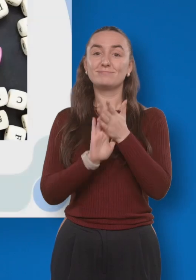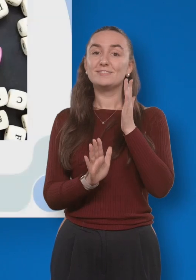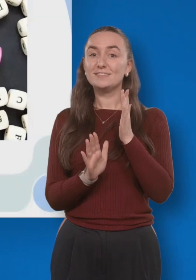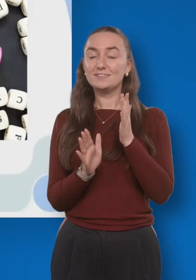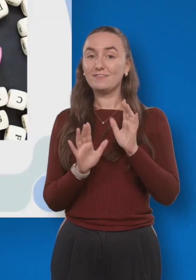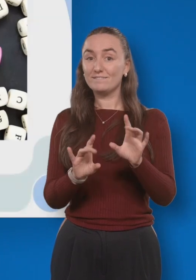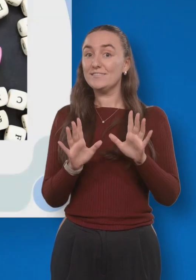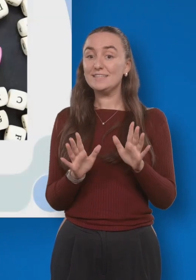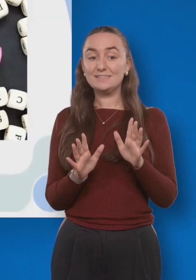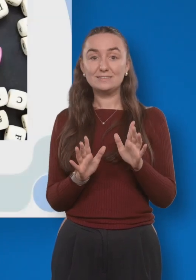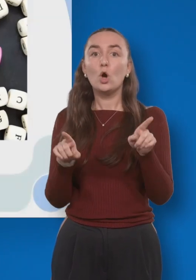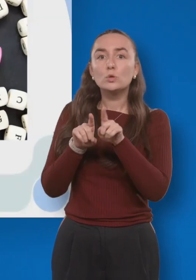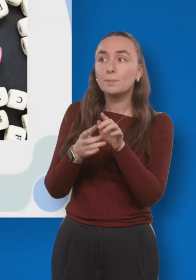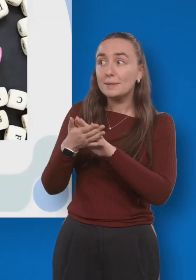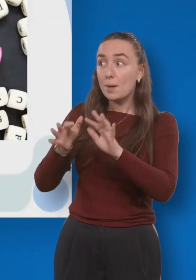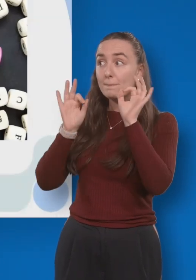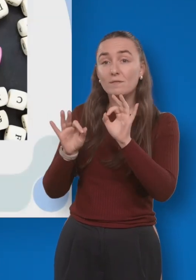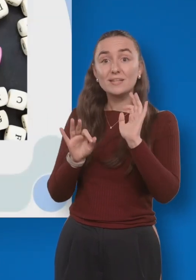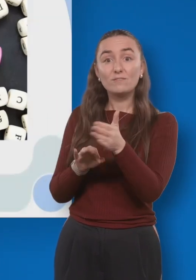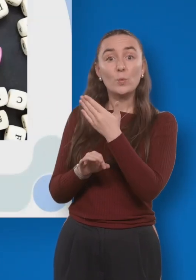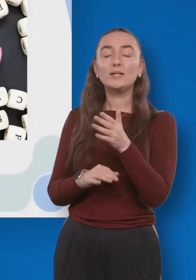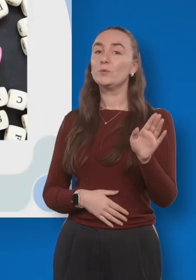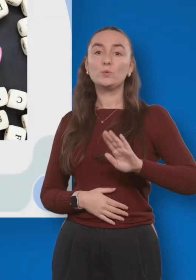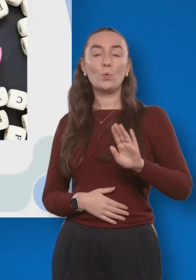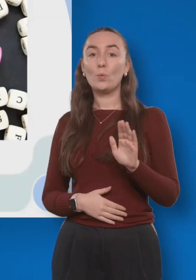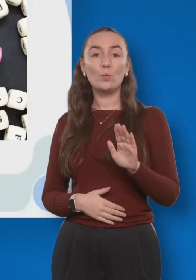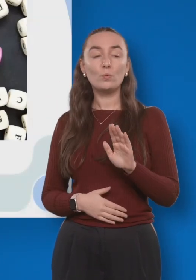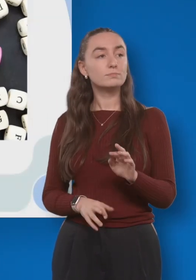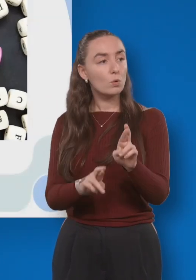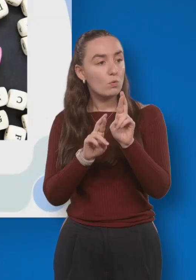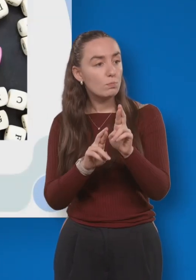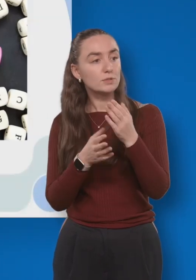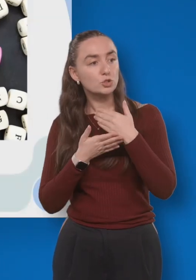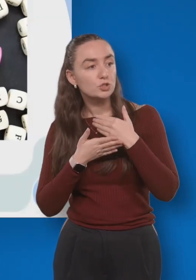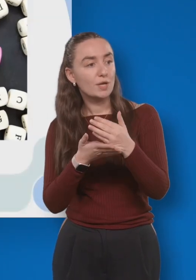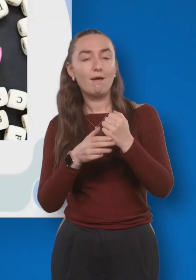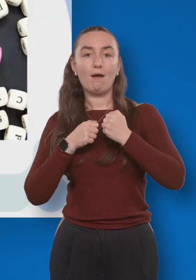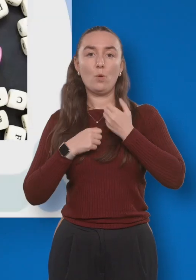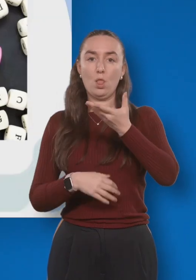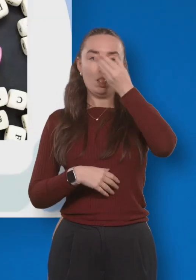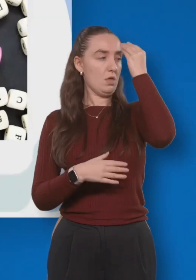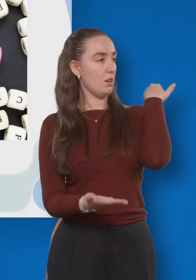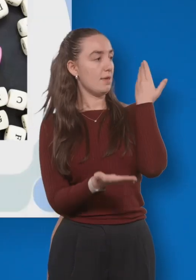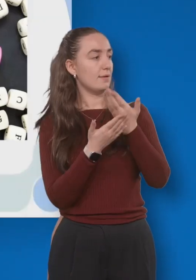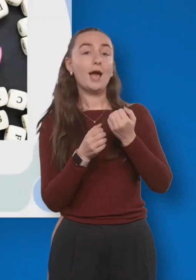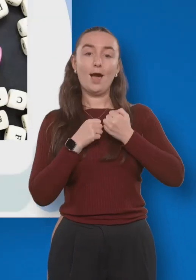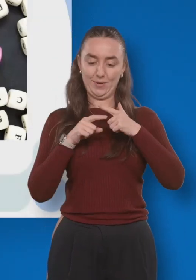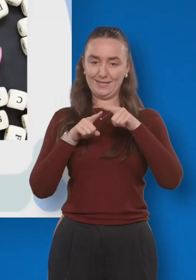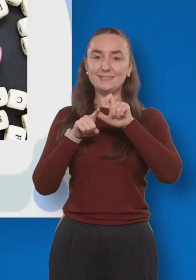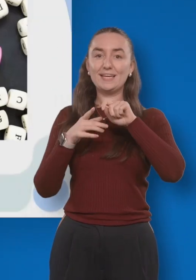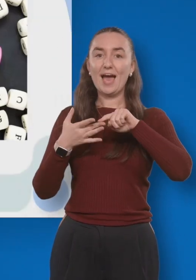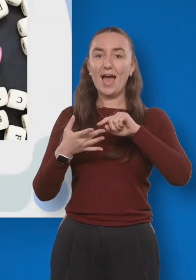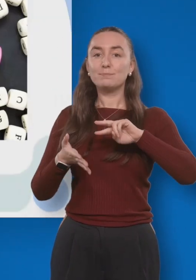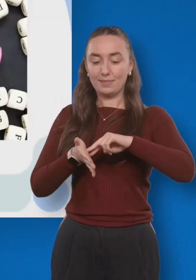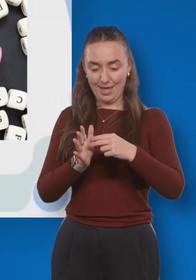necessarily mean this is a one-size-fits-all model for everybody. What we're hoping by sharing what we've learned on the way, like we've developed our own EDI plan within